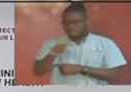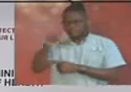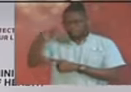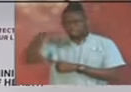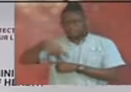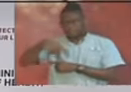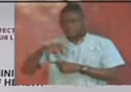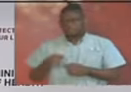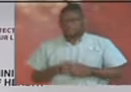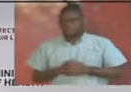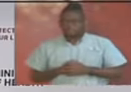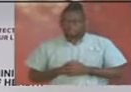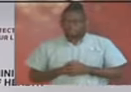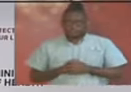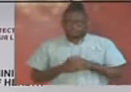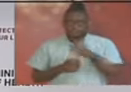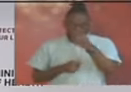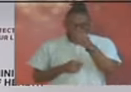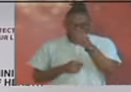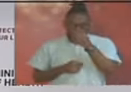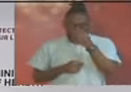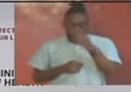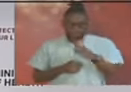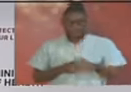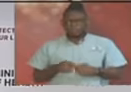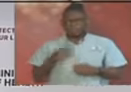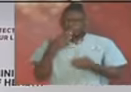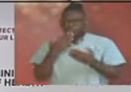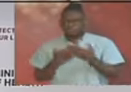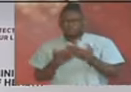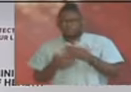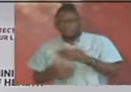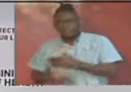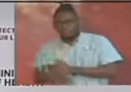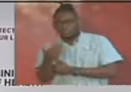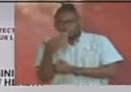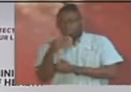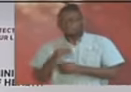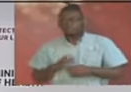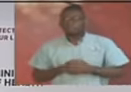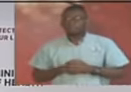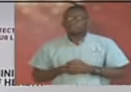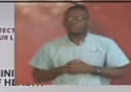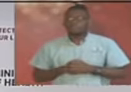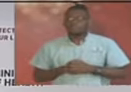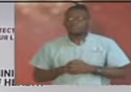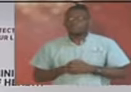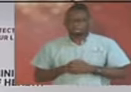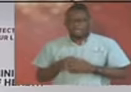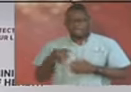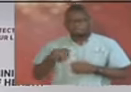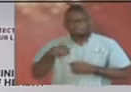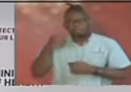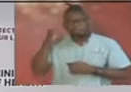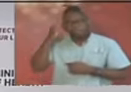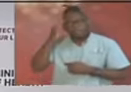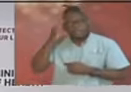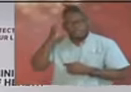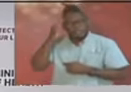morning. Priya Bihari, EZPnews.com. I think that Fiola and Crystal sort